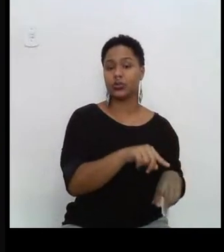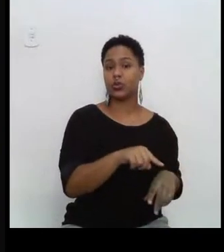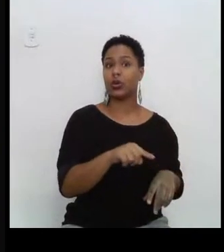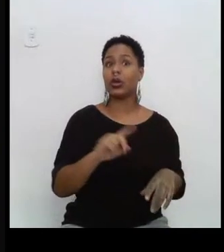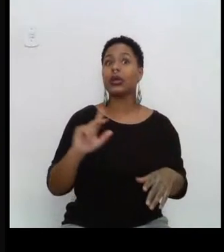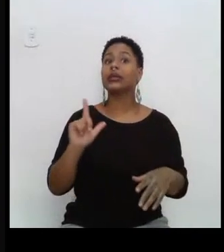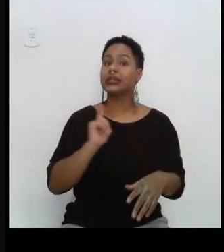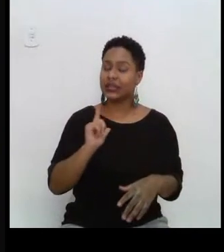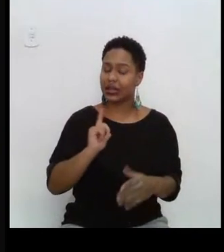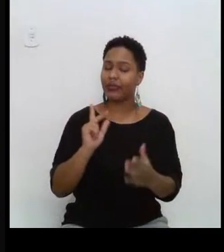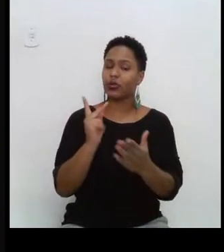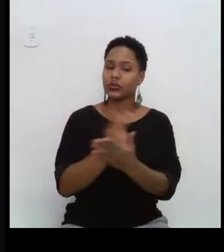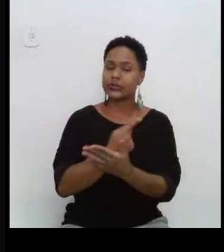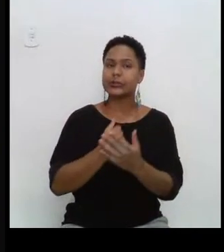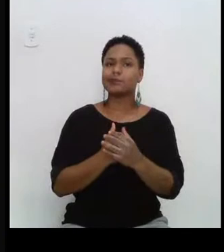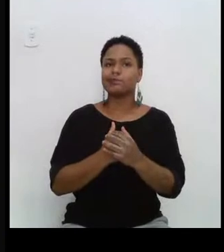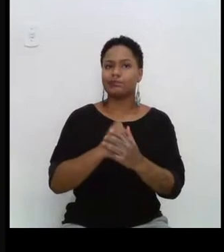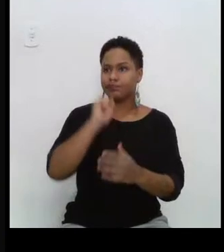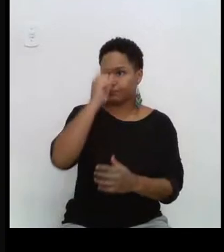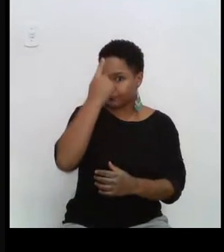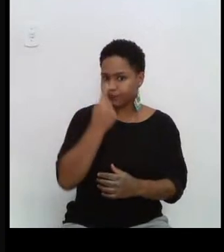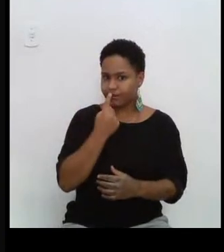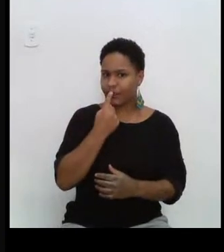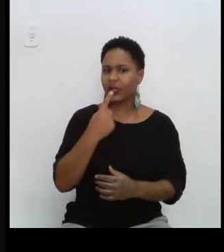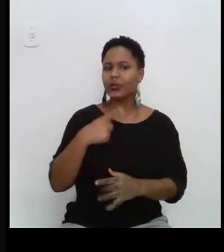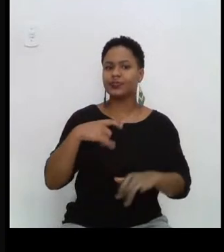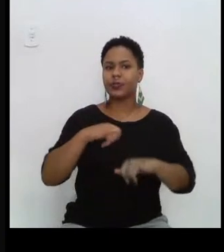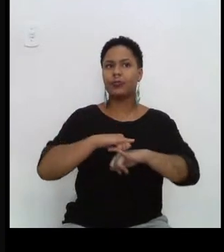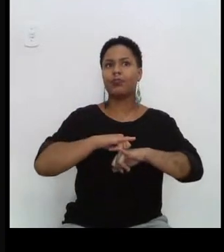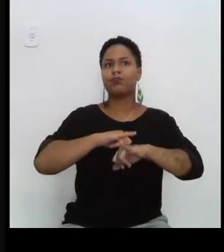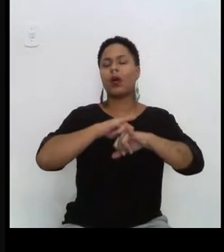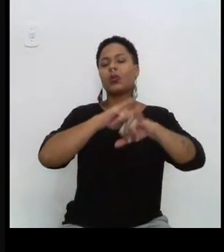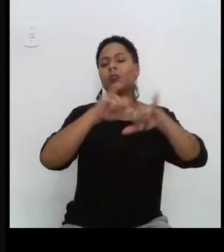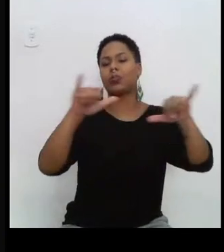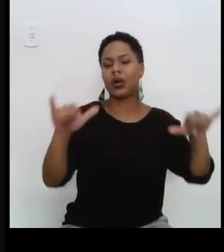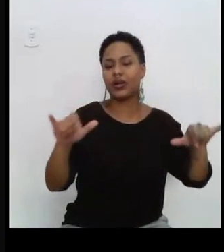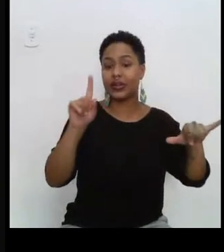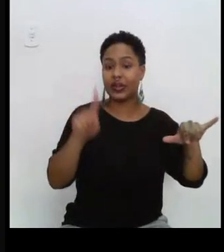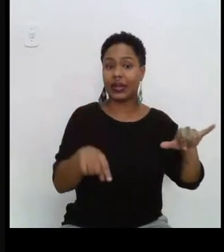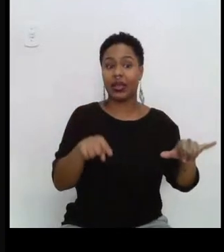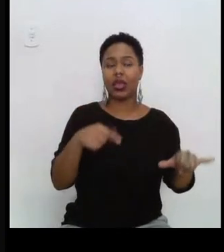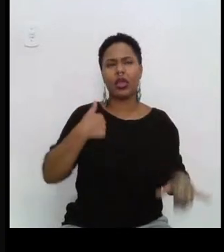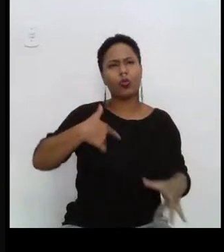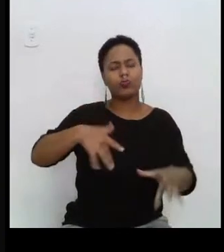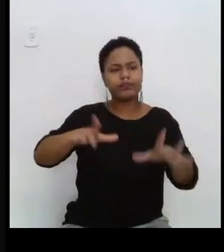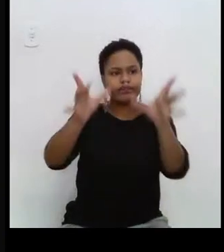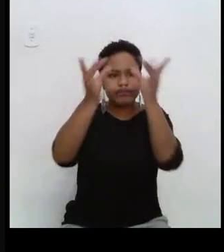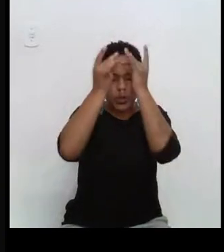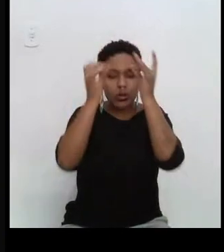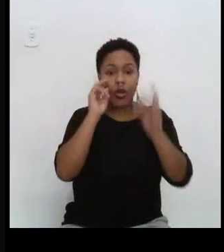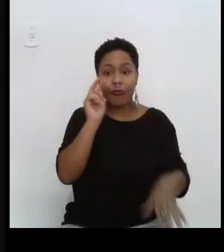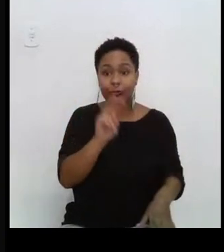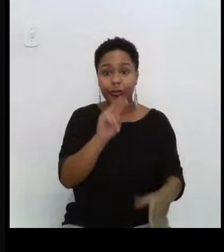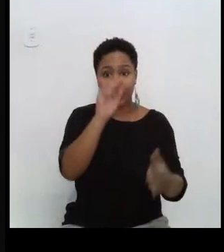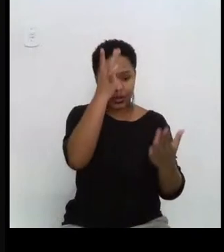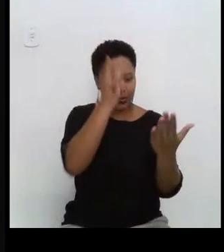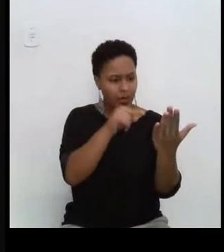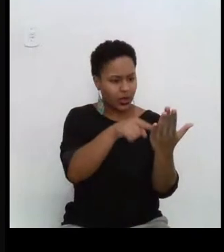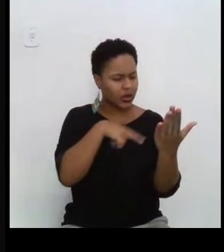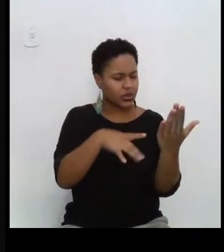respect and then don't touch my hands on eu quero mais comer